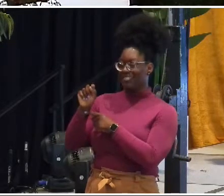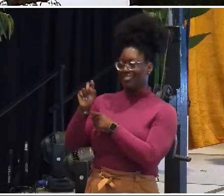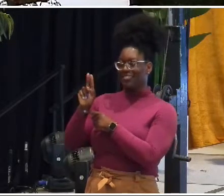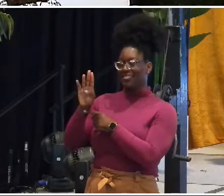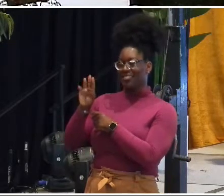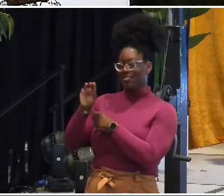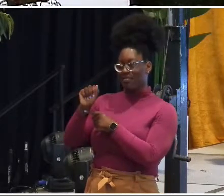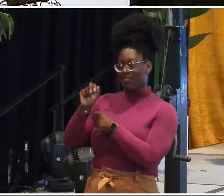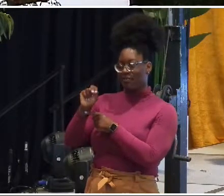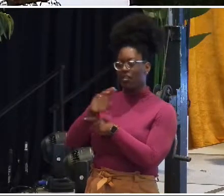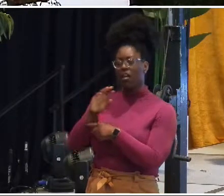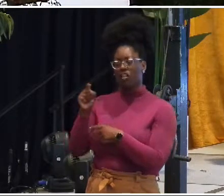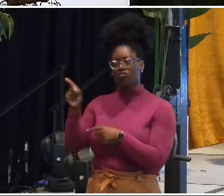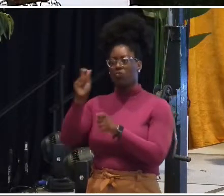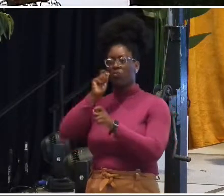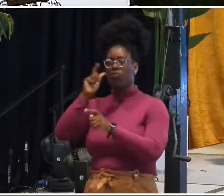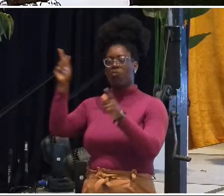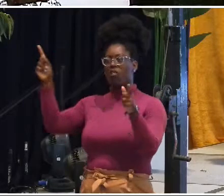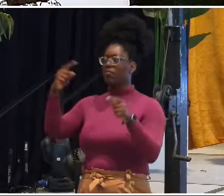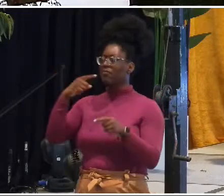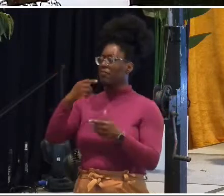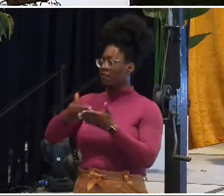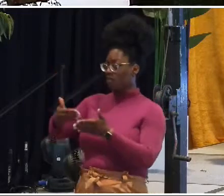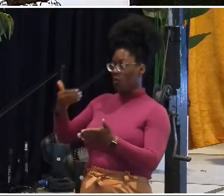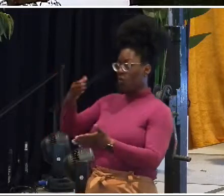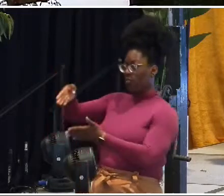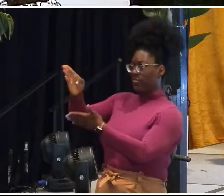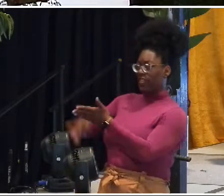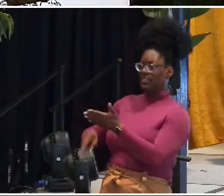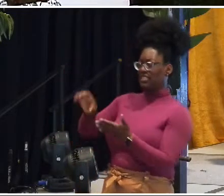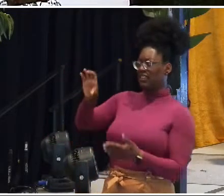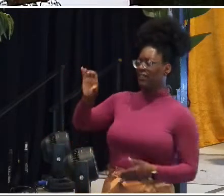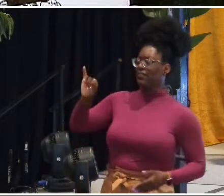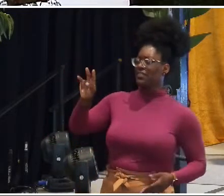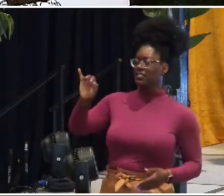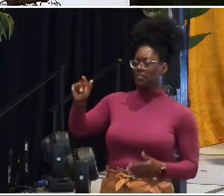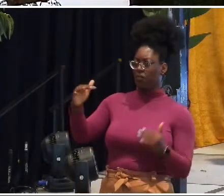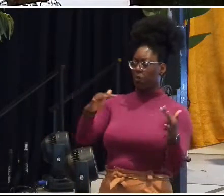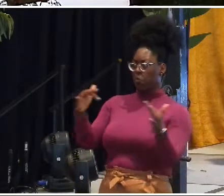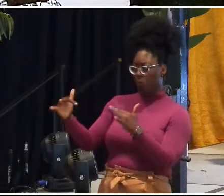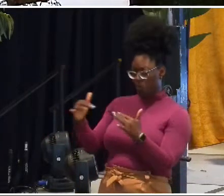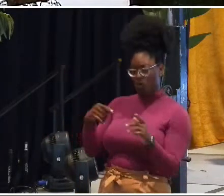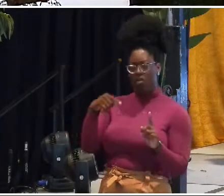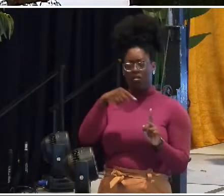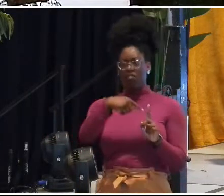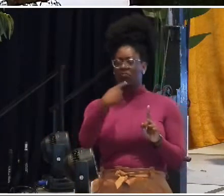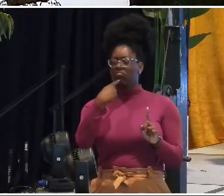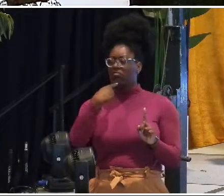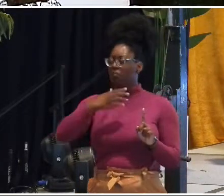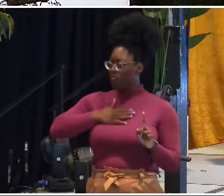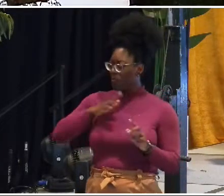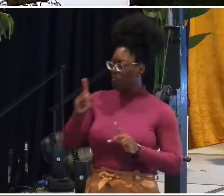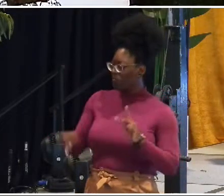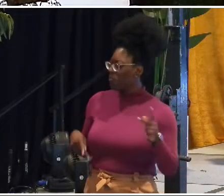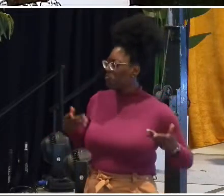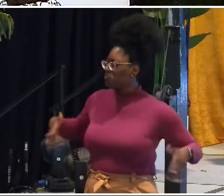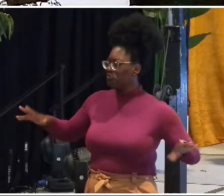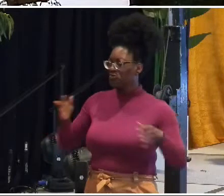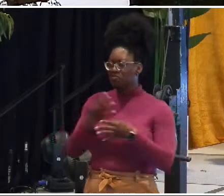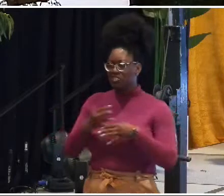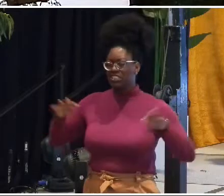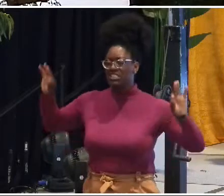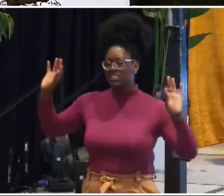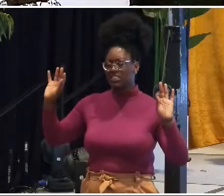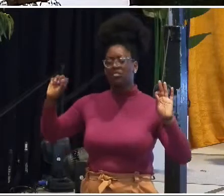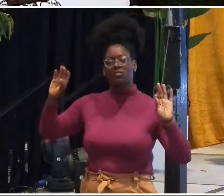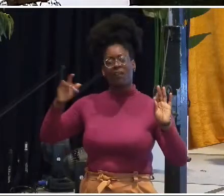of the Civil War, my people are free. So I wonder if we might today on this Get Free morning make that